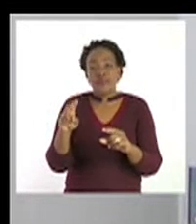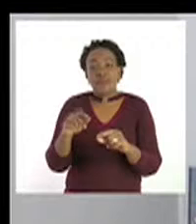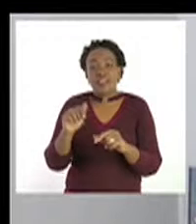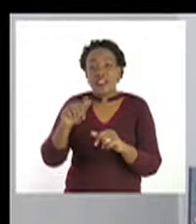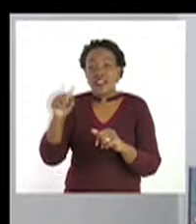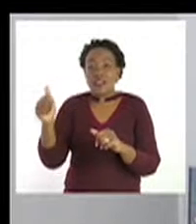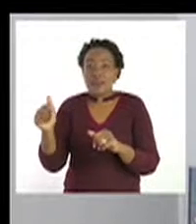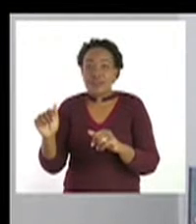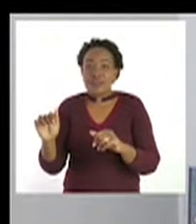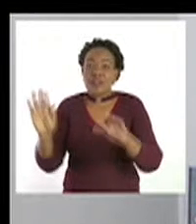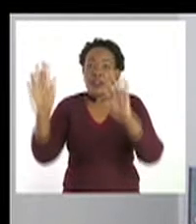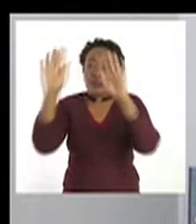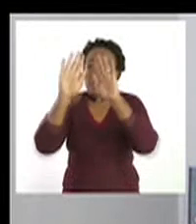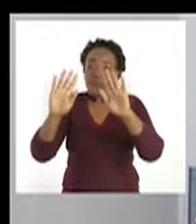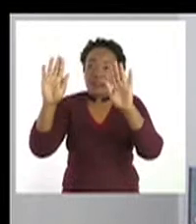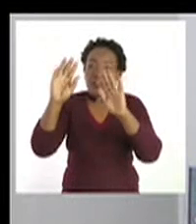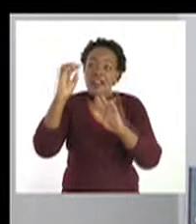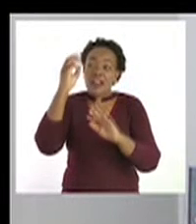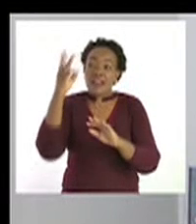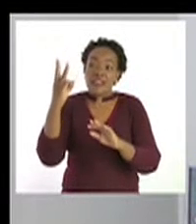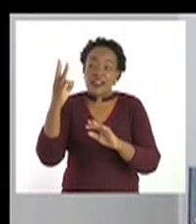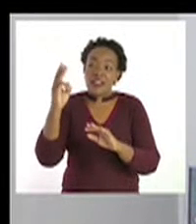one,